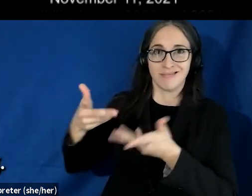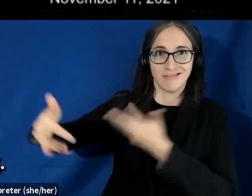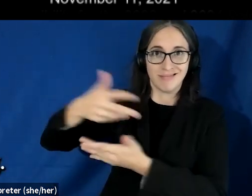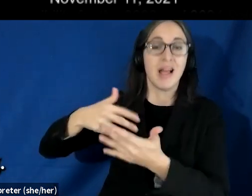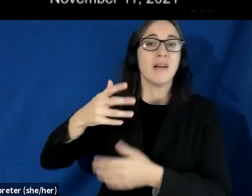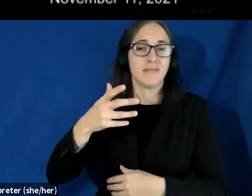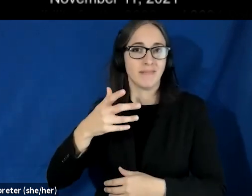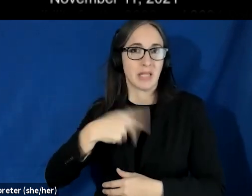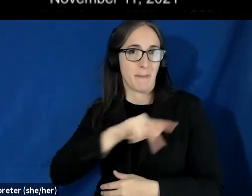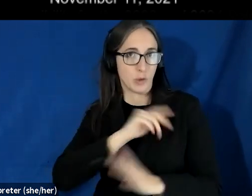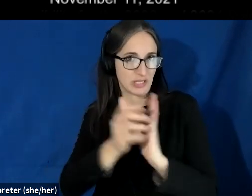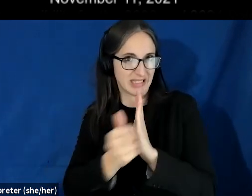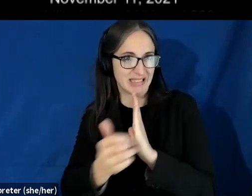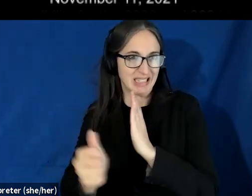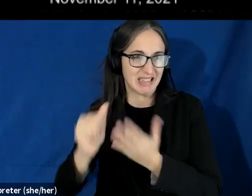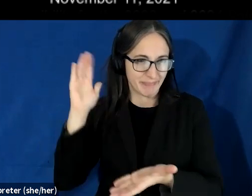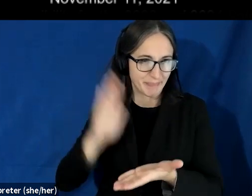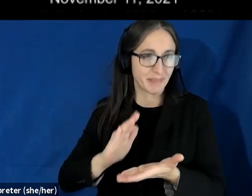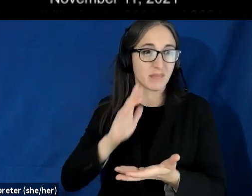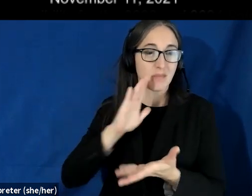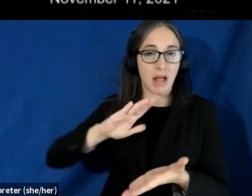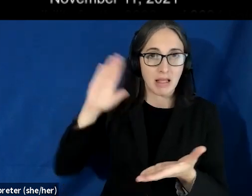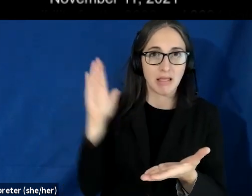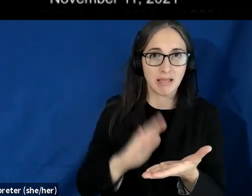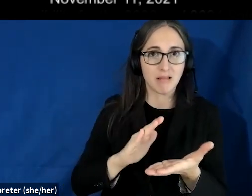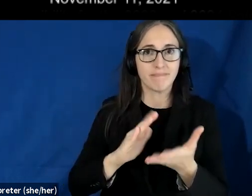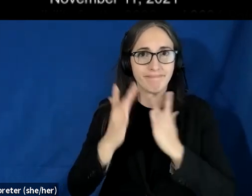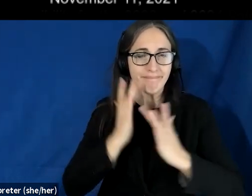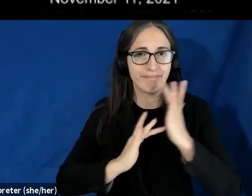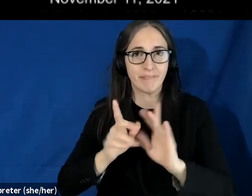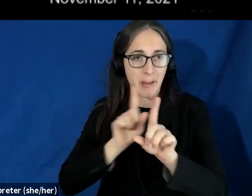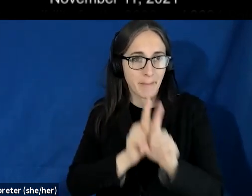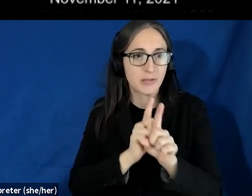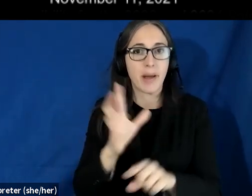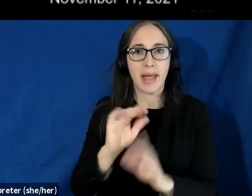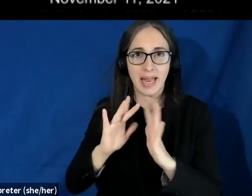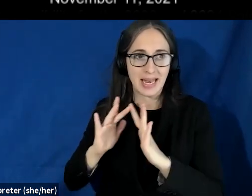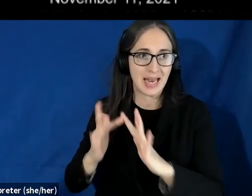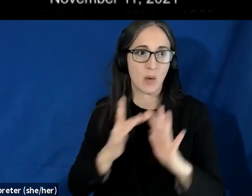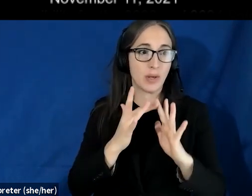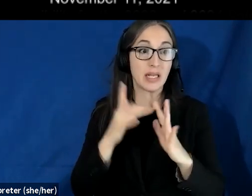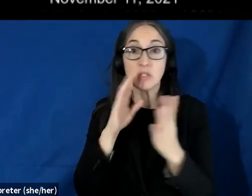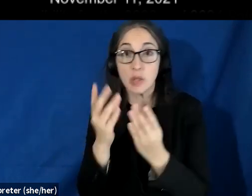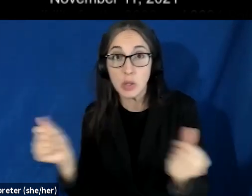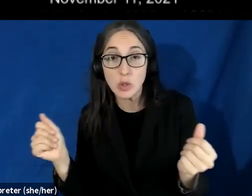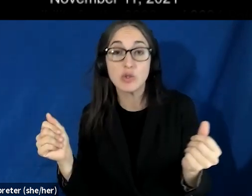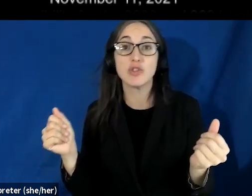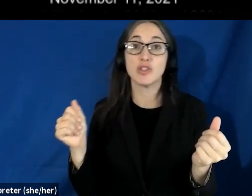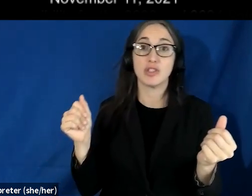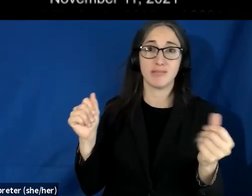and networking. And the solutions are mostly introducing women role models in the